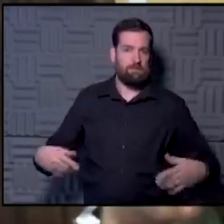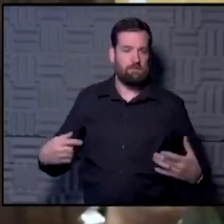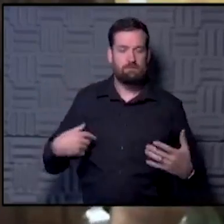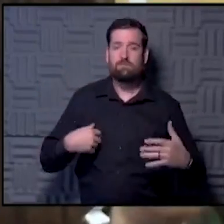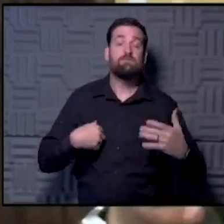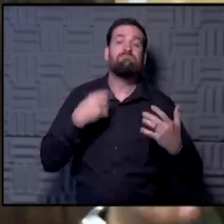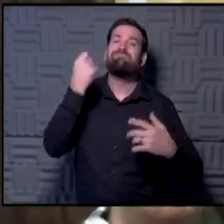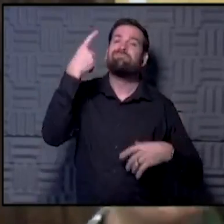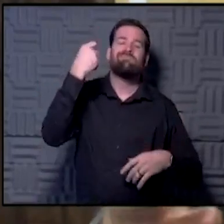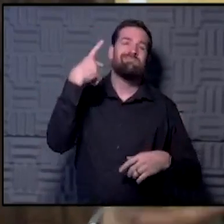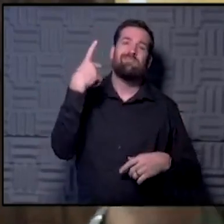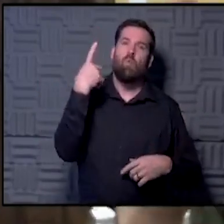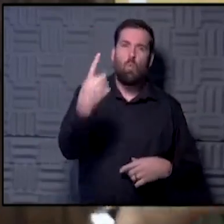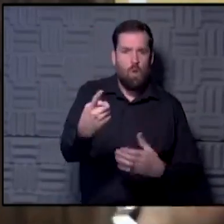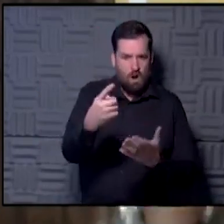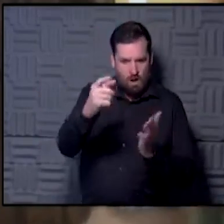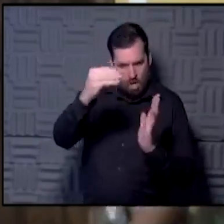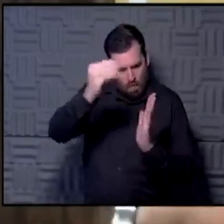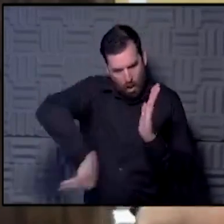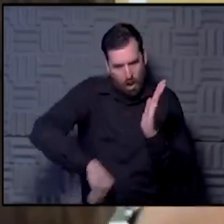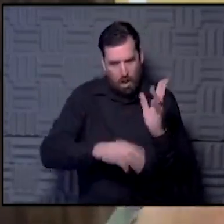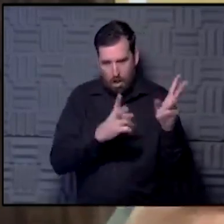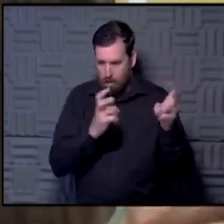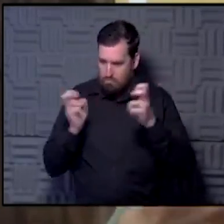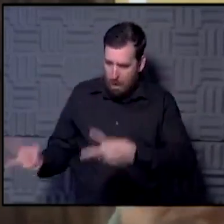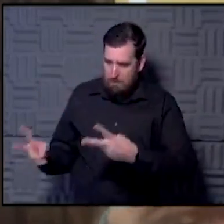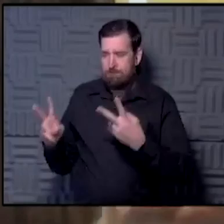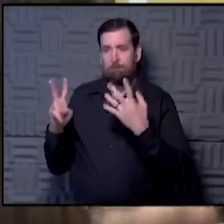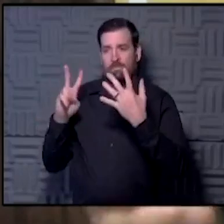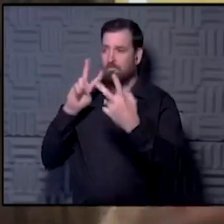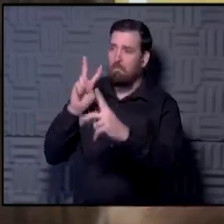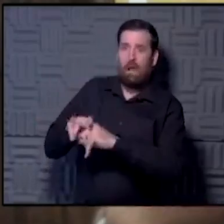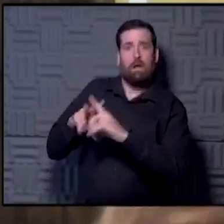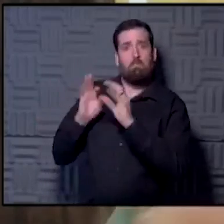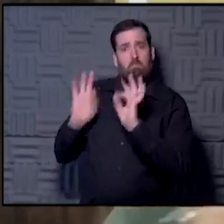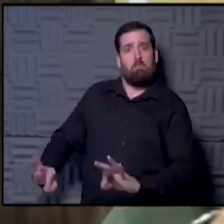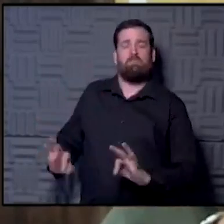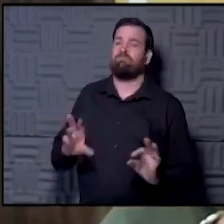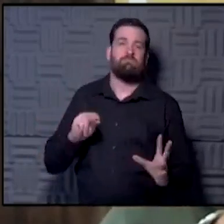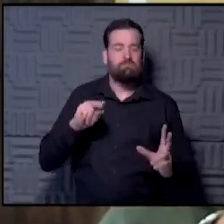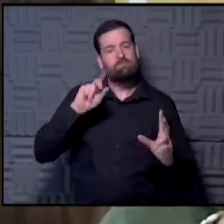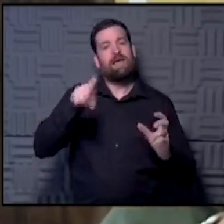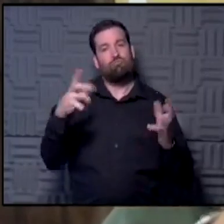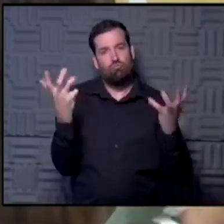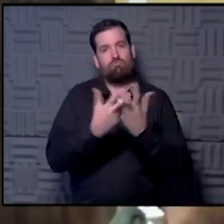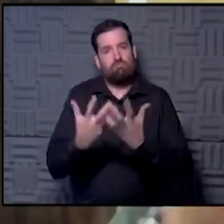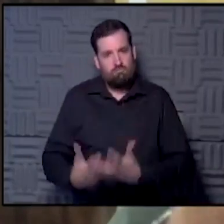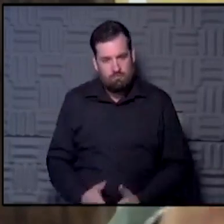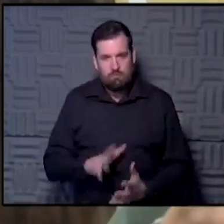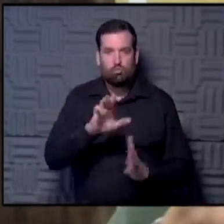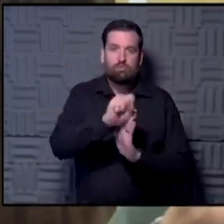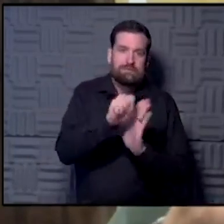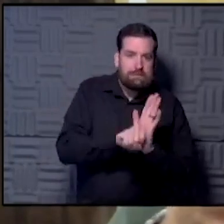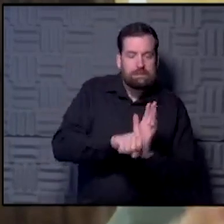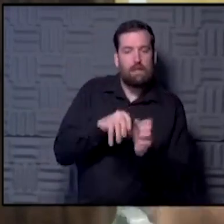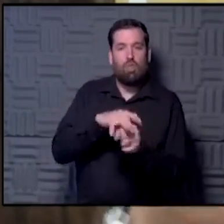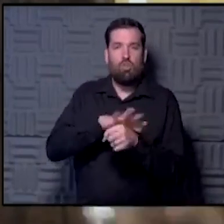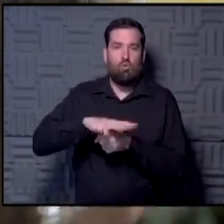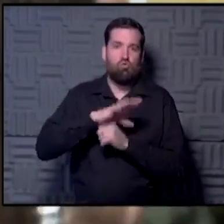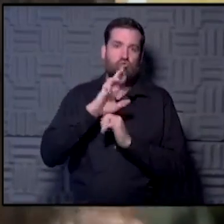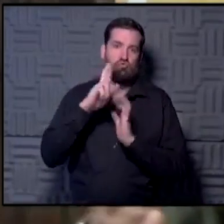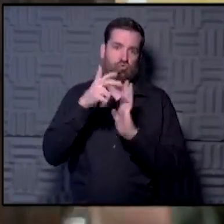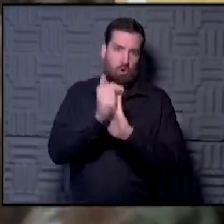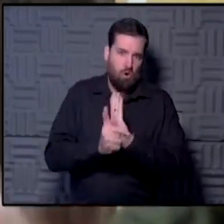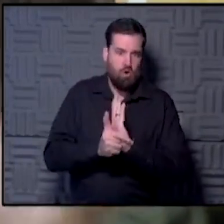a one-shot, deal. You've got to be able to take that and filter through your own county regulations, your state regulations. But if you can use that to help